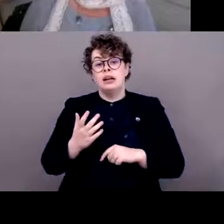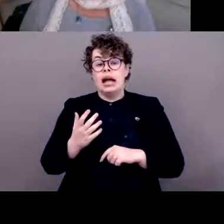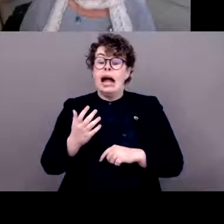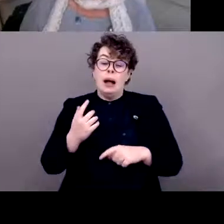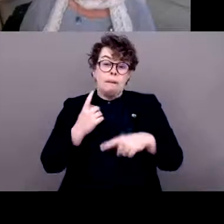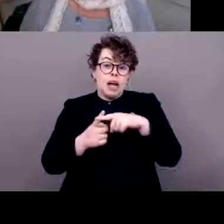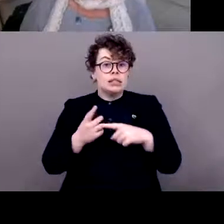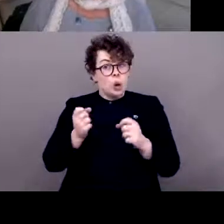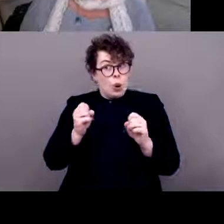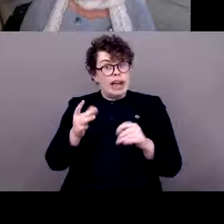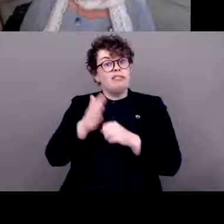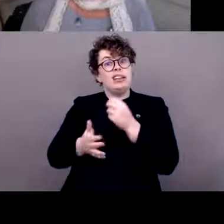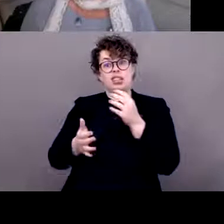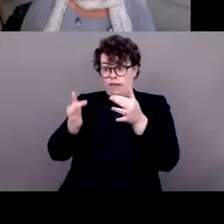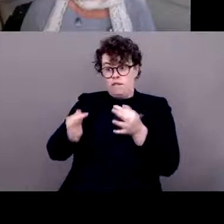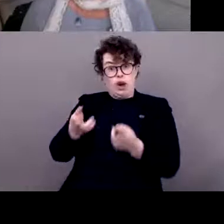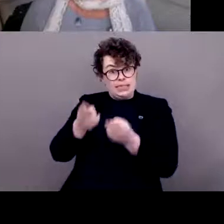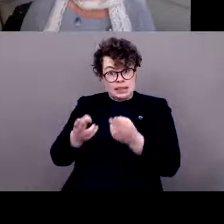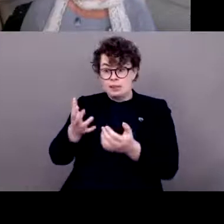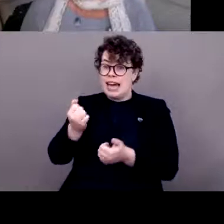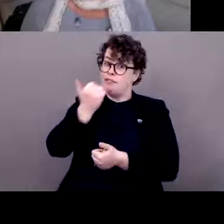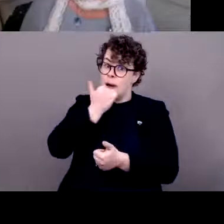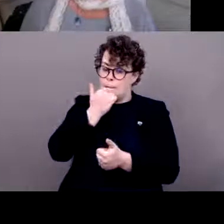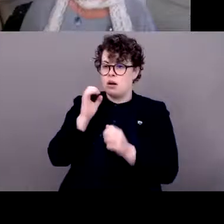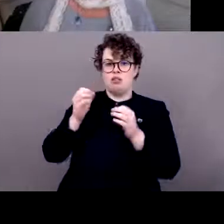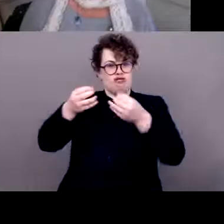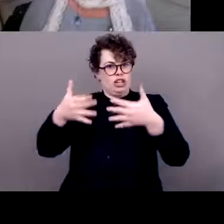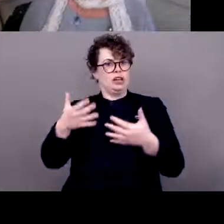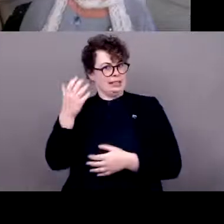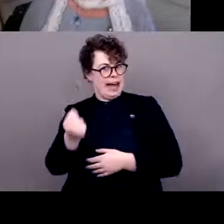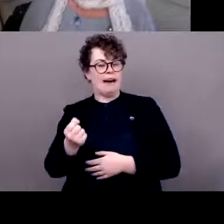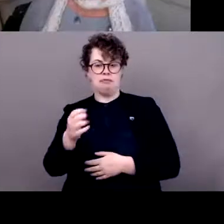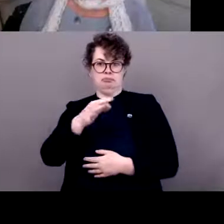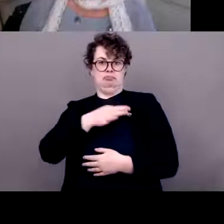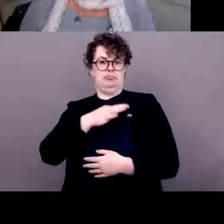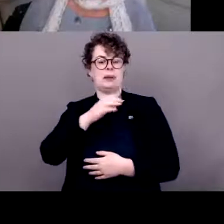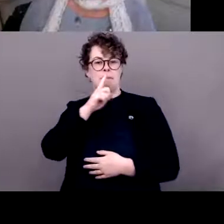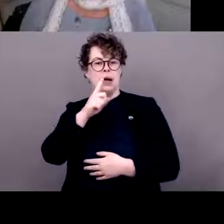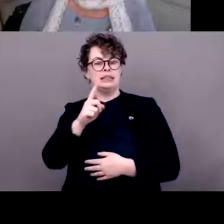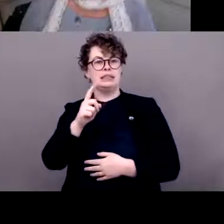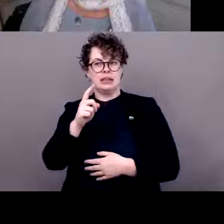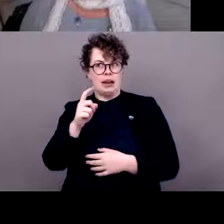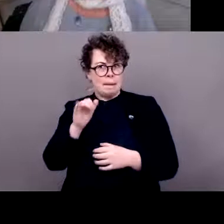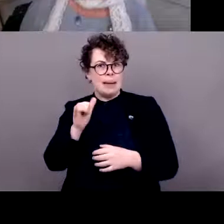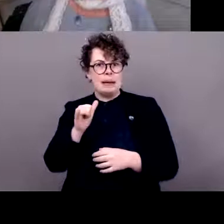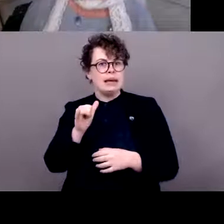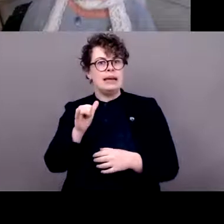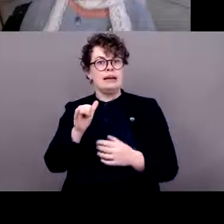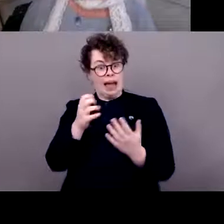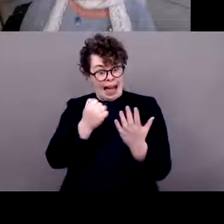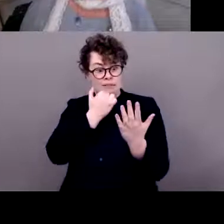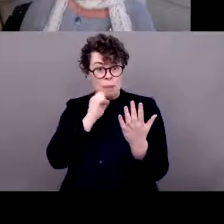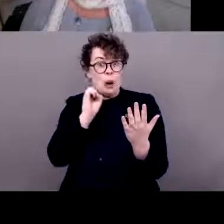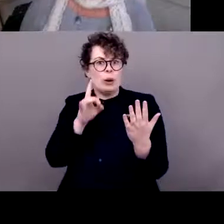a score, and an idea about whether the child is developing normally or not, they may not give you indications about what you need to